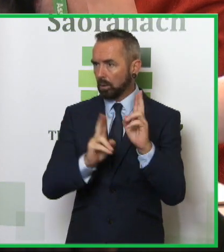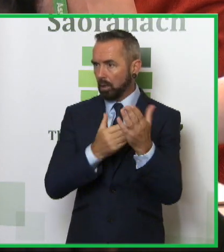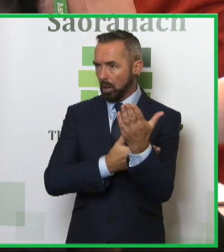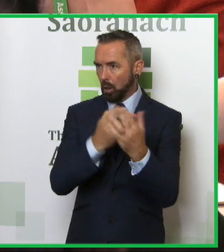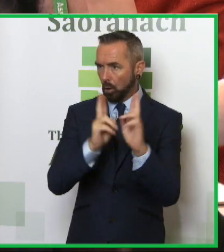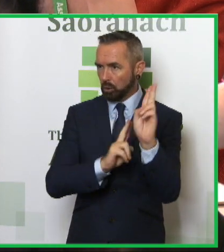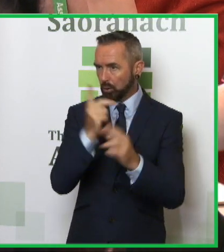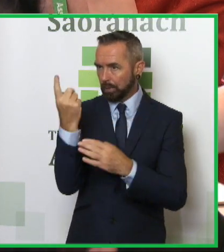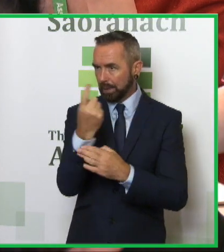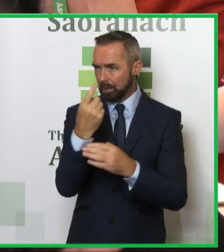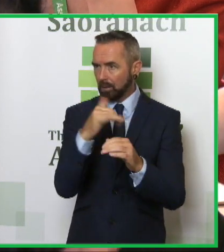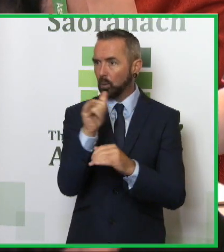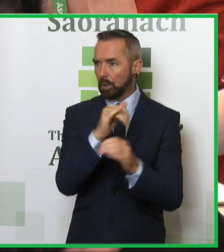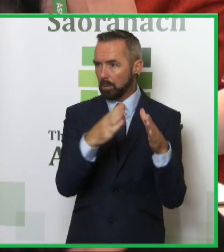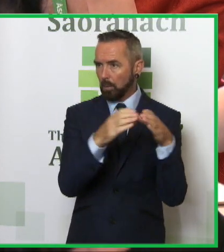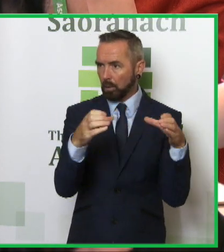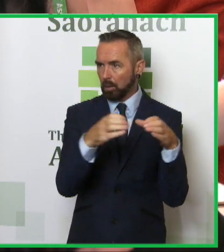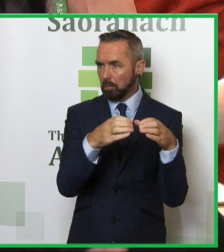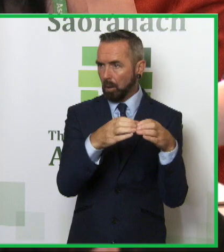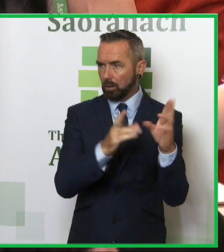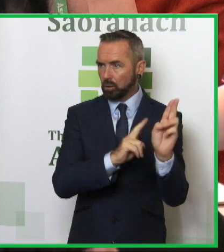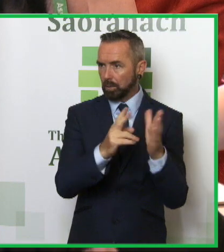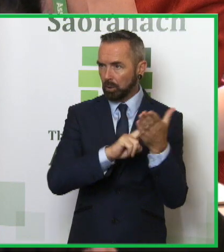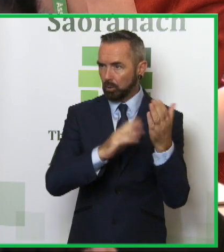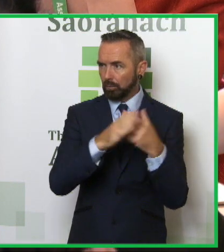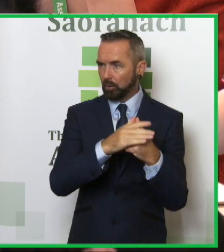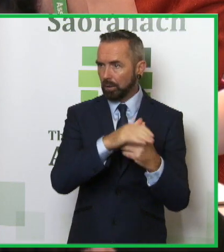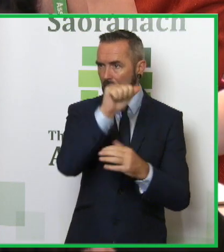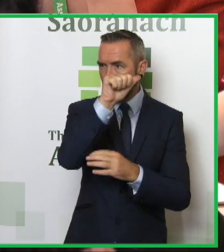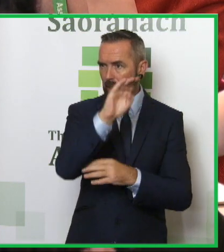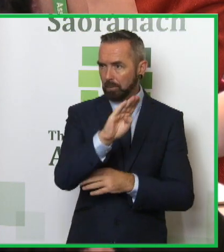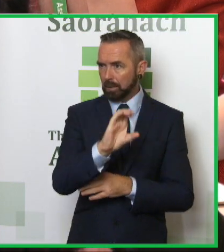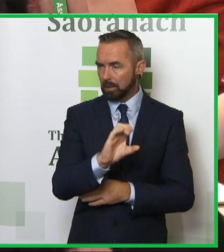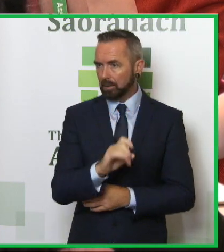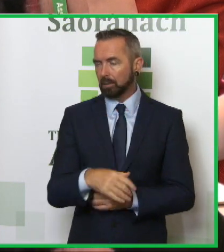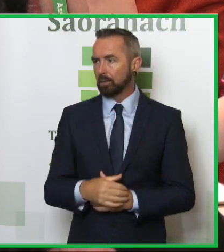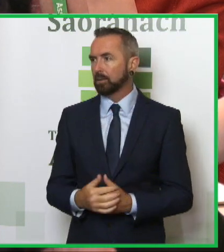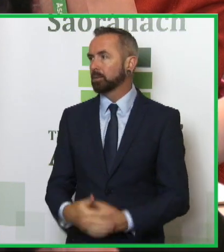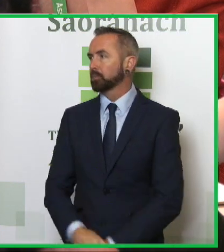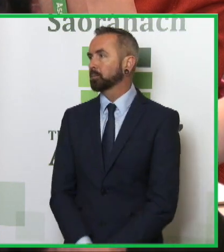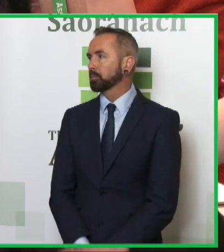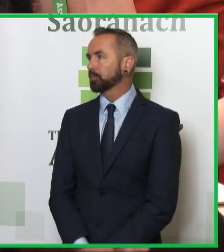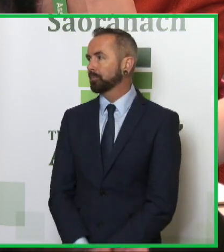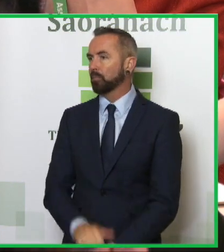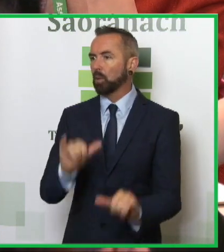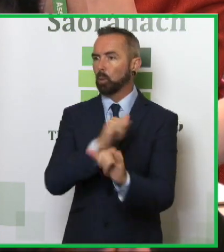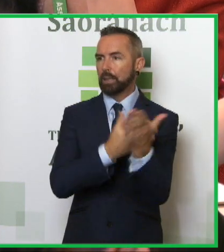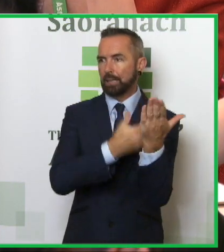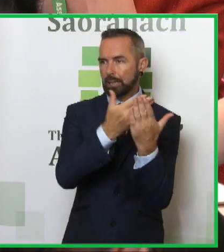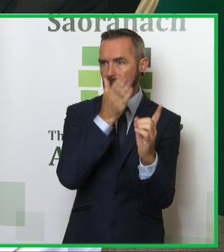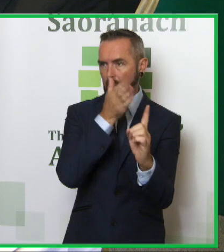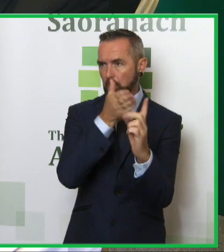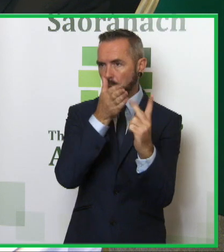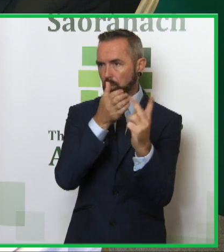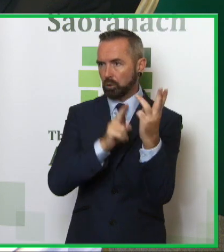the basis of what model should apply from those models A down to E. What that we spoke legislative of. approach, yeah. What legislation approach should be applied?